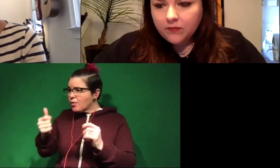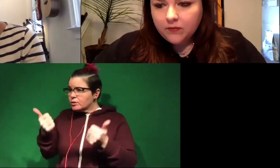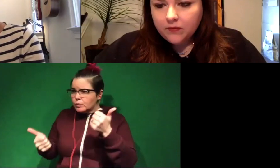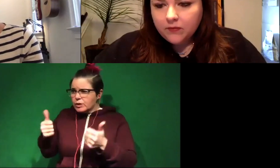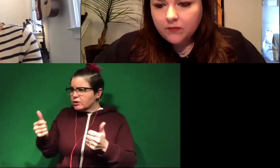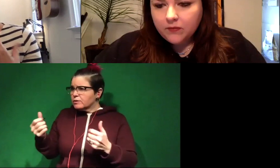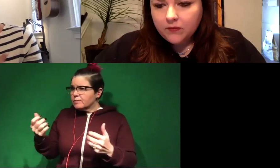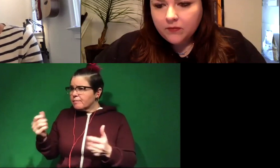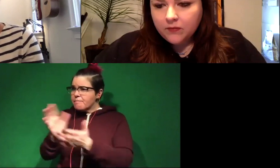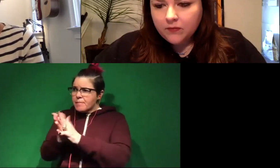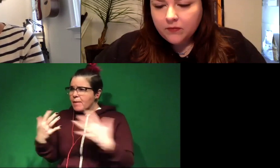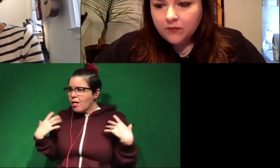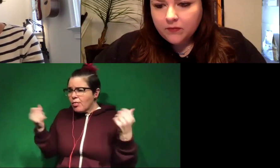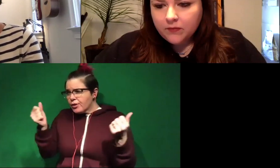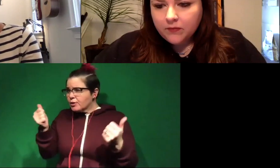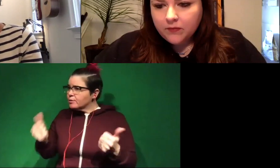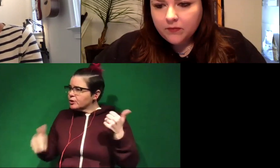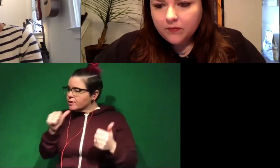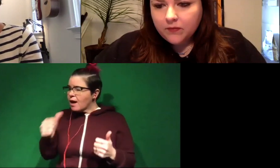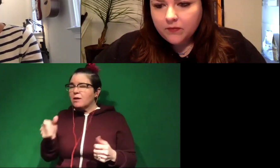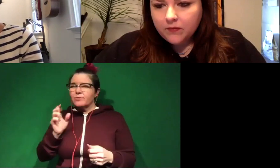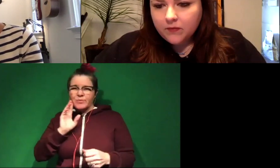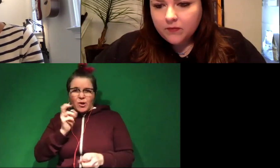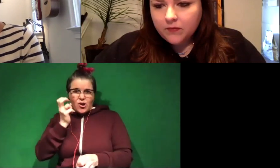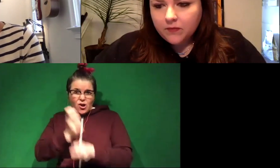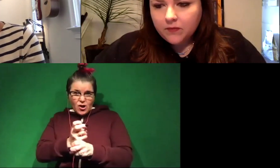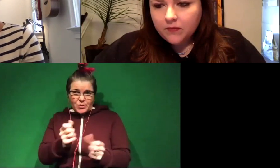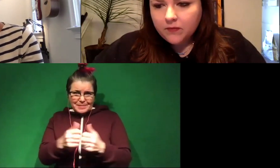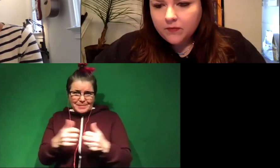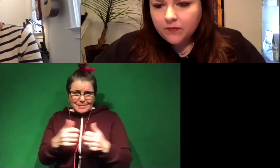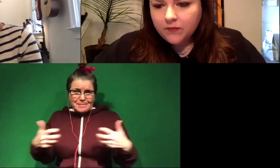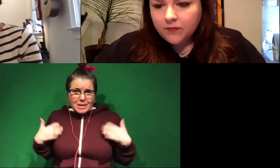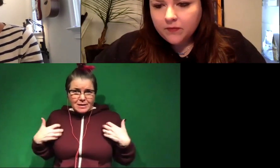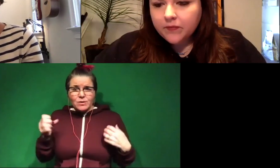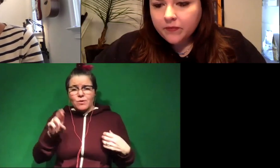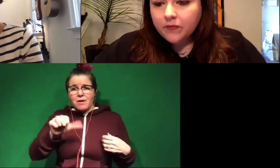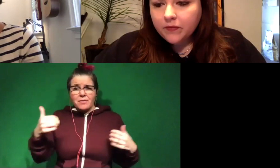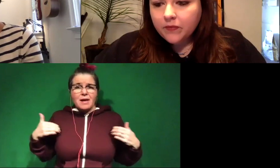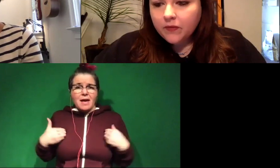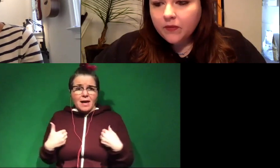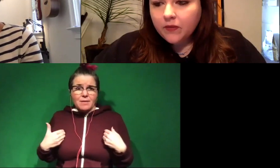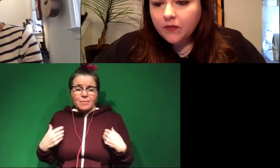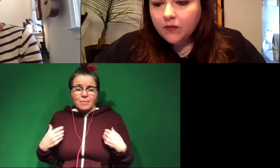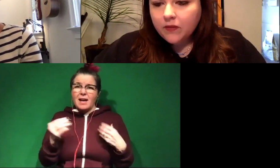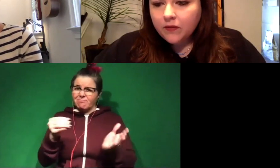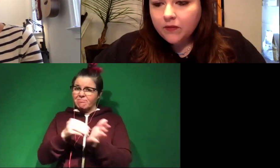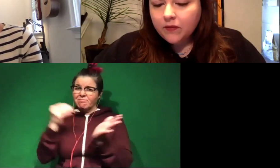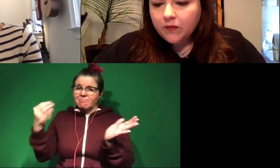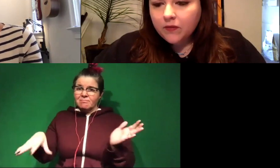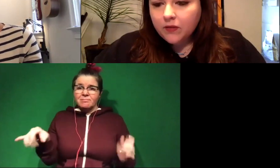not. That would be really hard to do with a monkey or another animal, and very, very